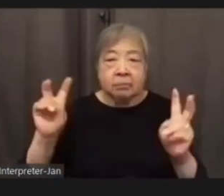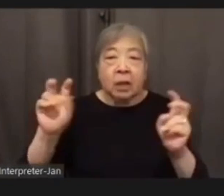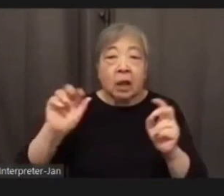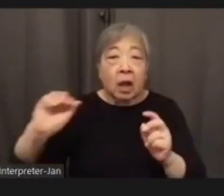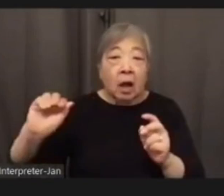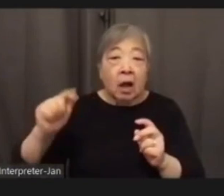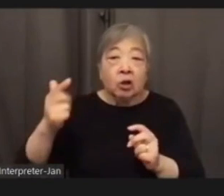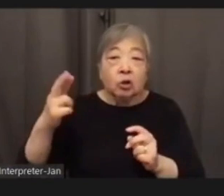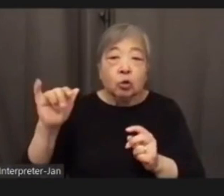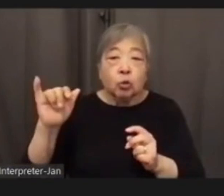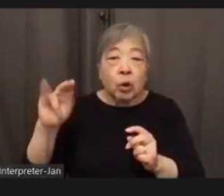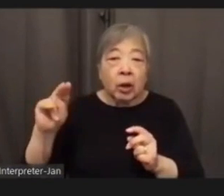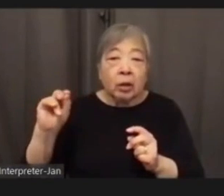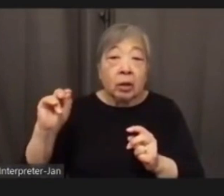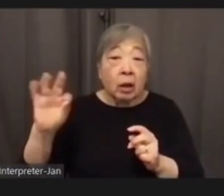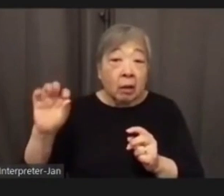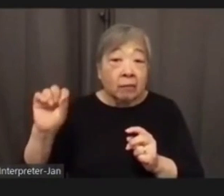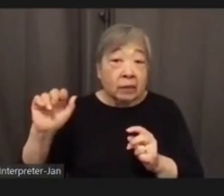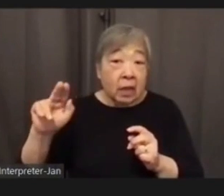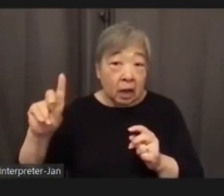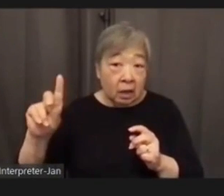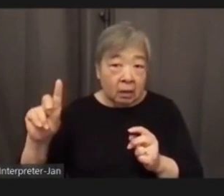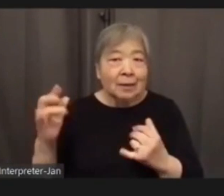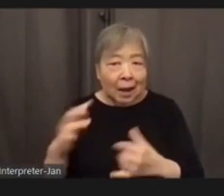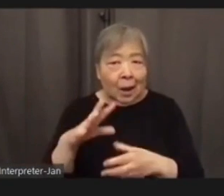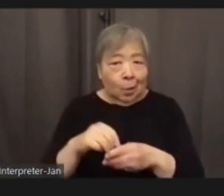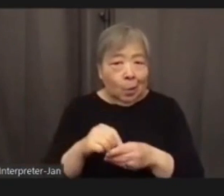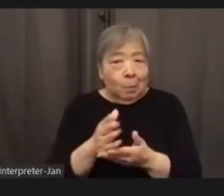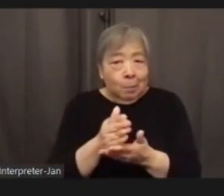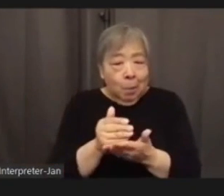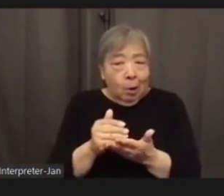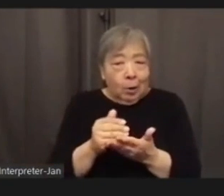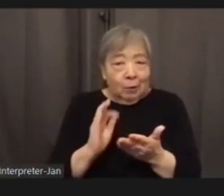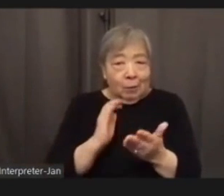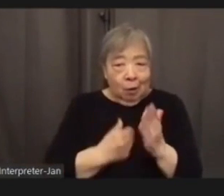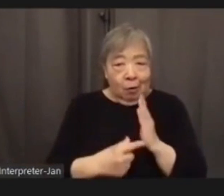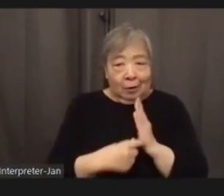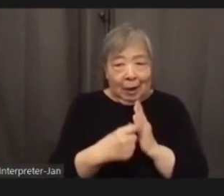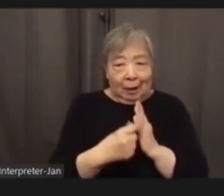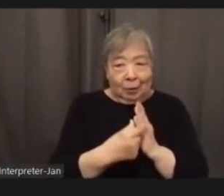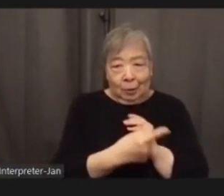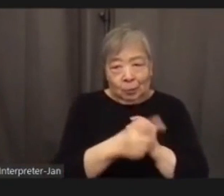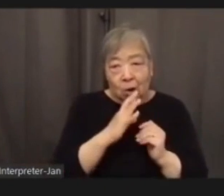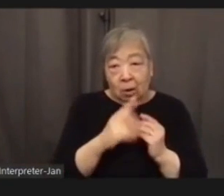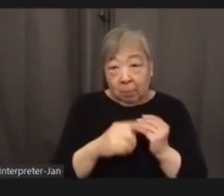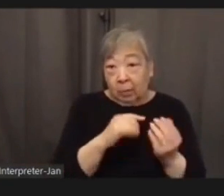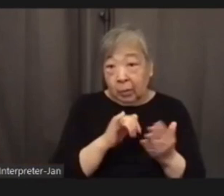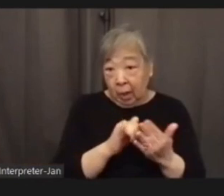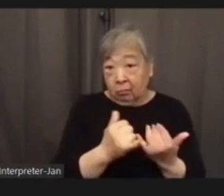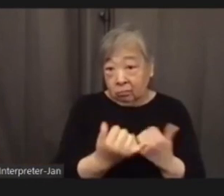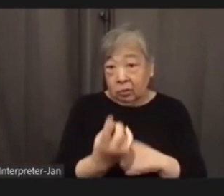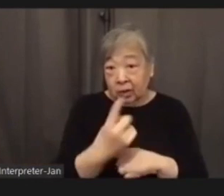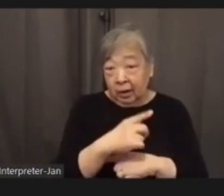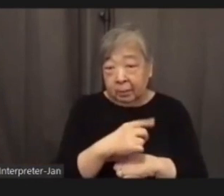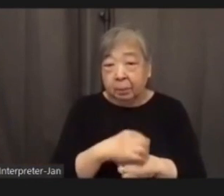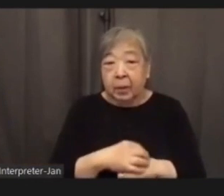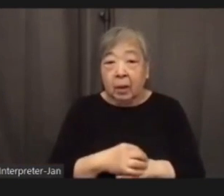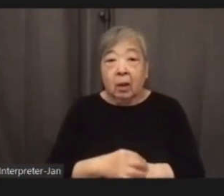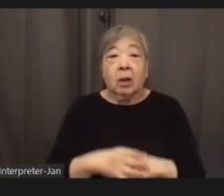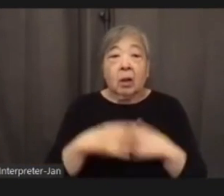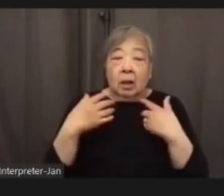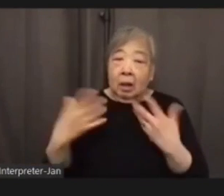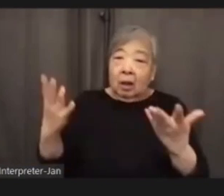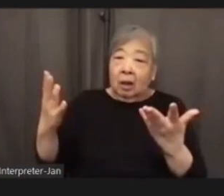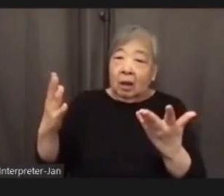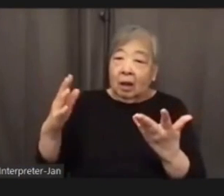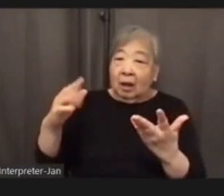Sand, which is recorded on Paradon, and it's now part of the Smithsonian Folkways catalog. We'll be touching on that today.